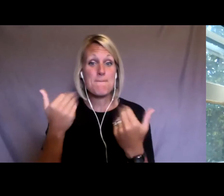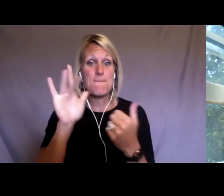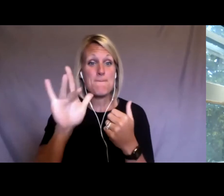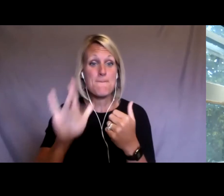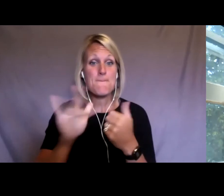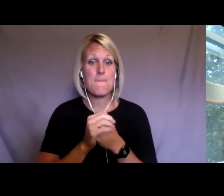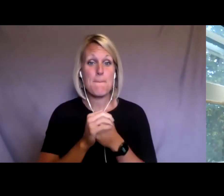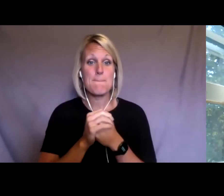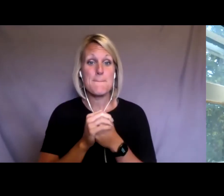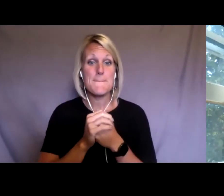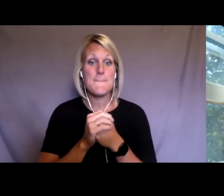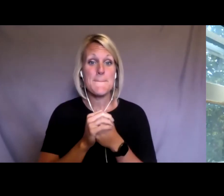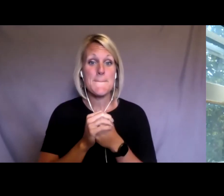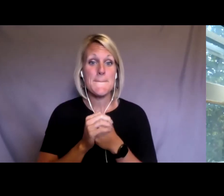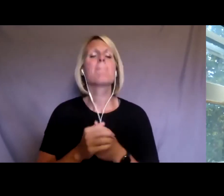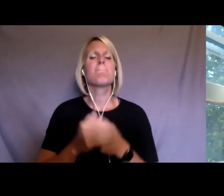you. Let's hear who's out there.